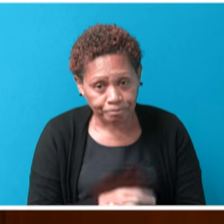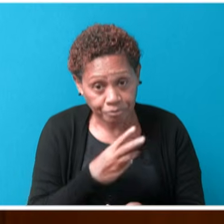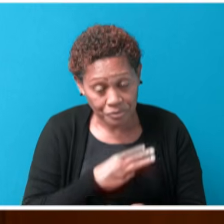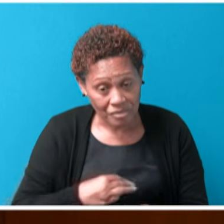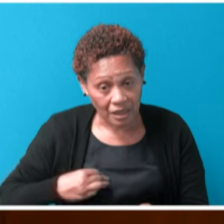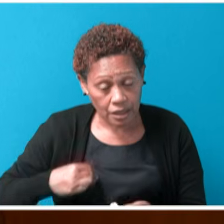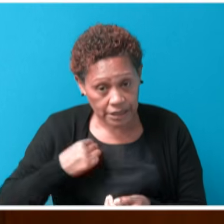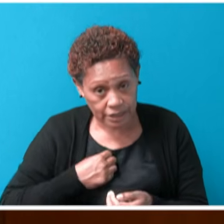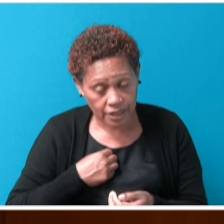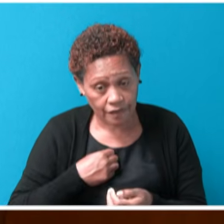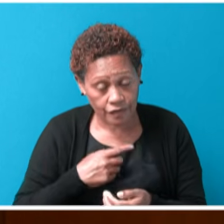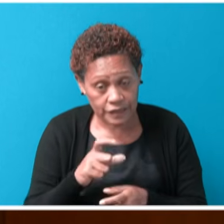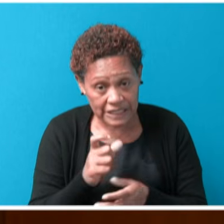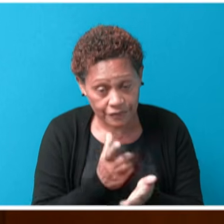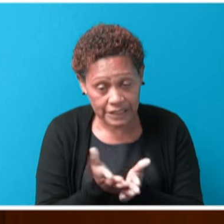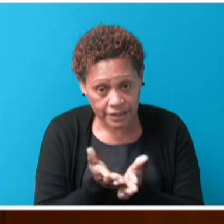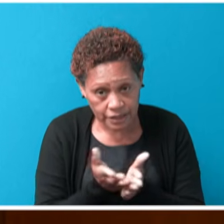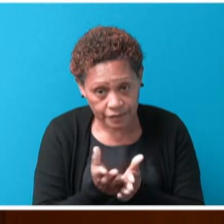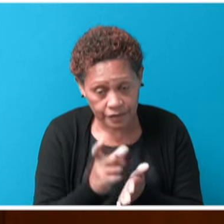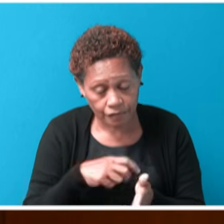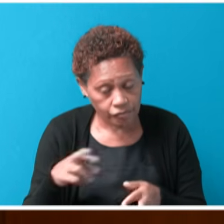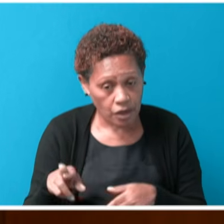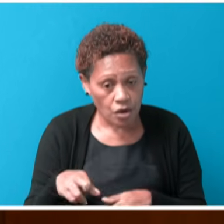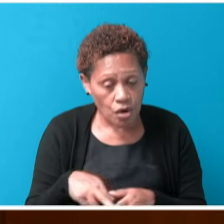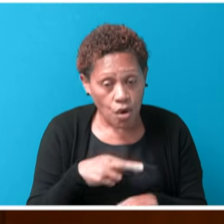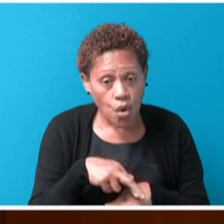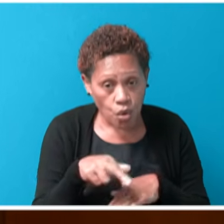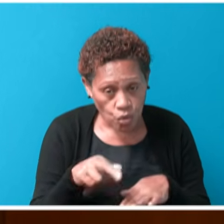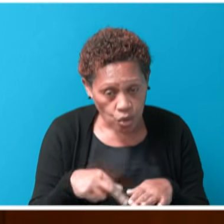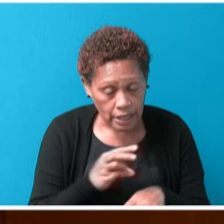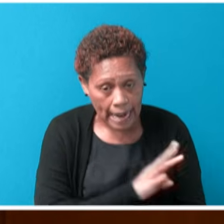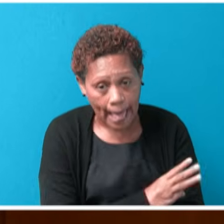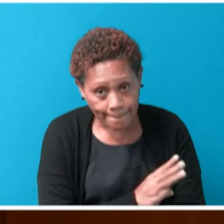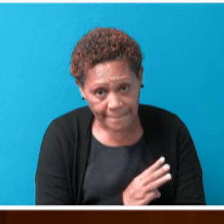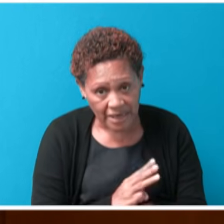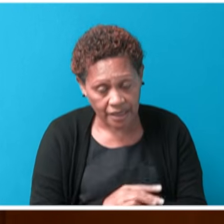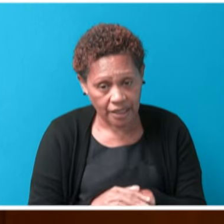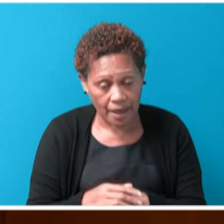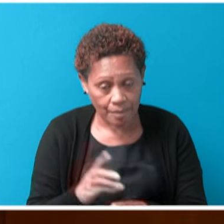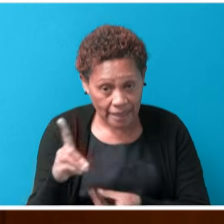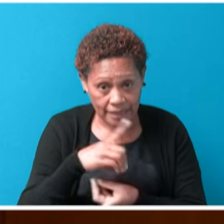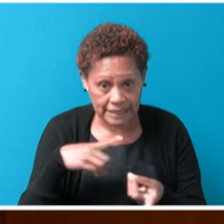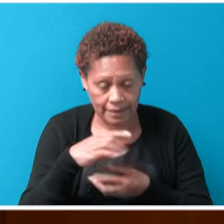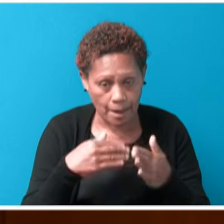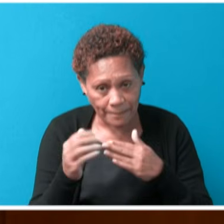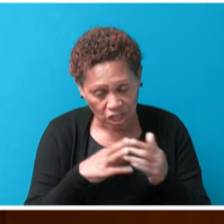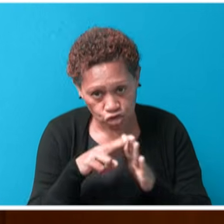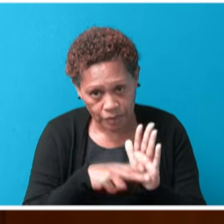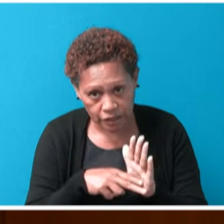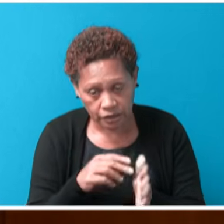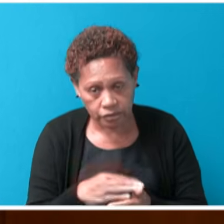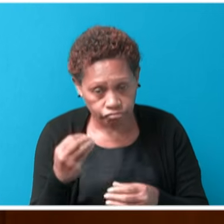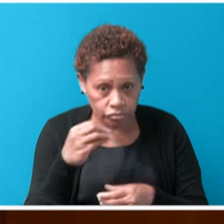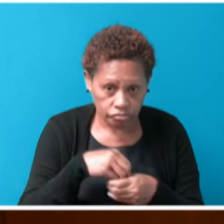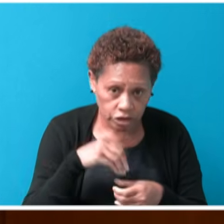Civil Service, and Ministry of Rural and Maritime Development and Disaster Management. The inclusion